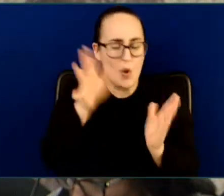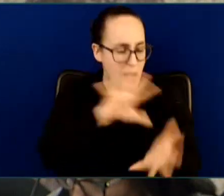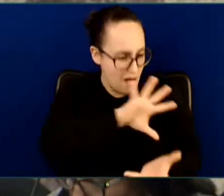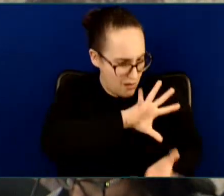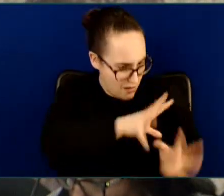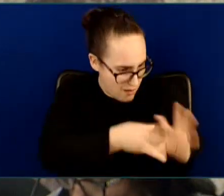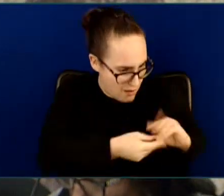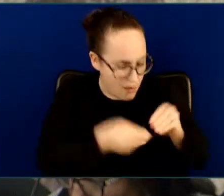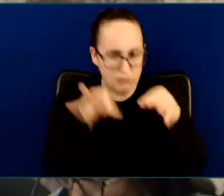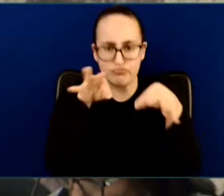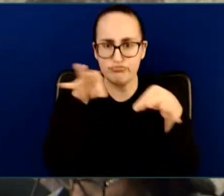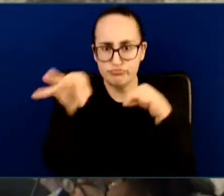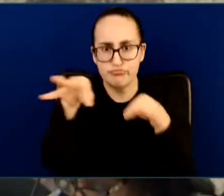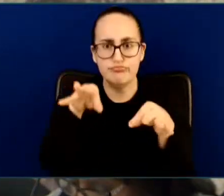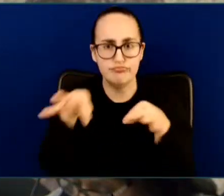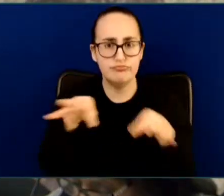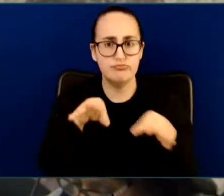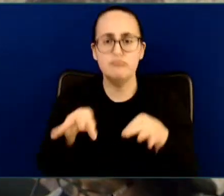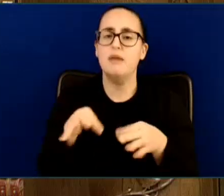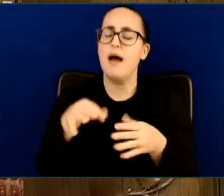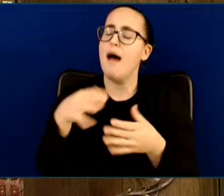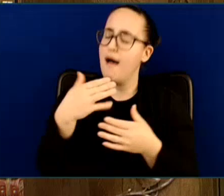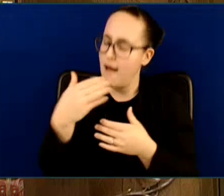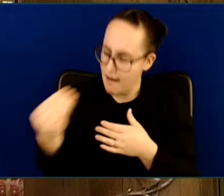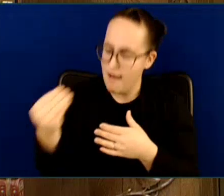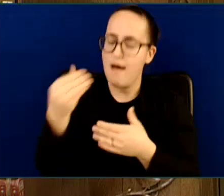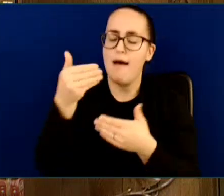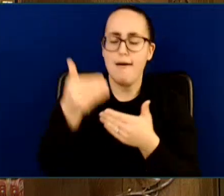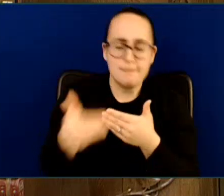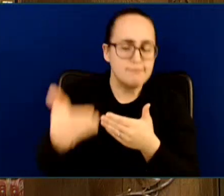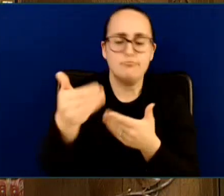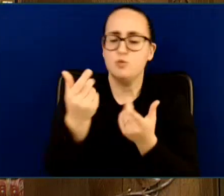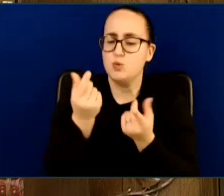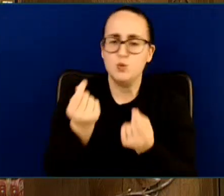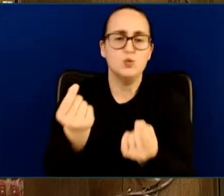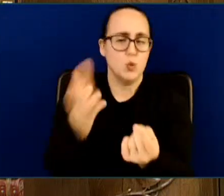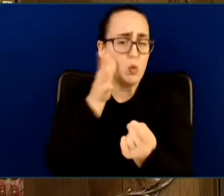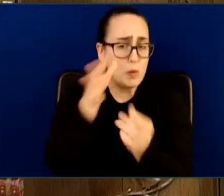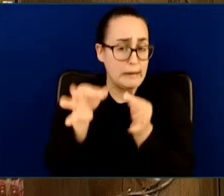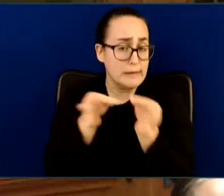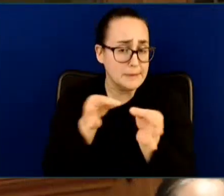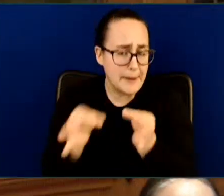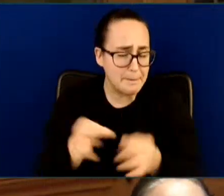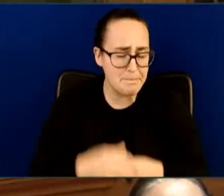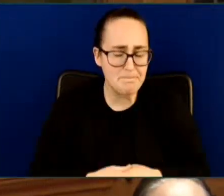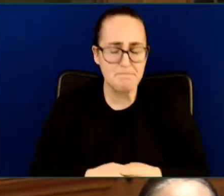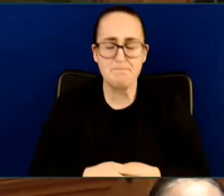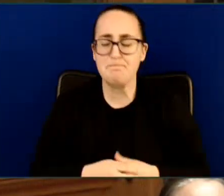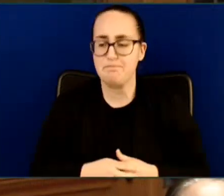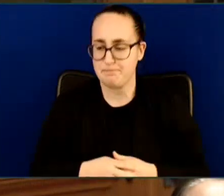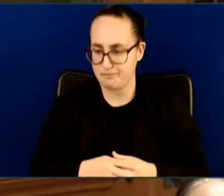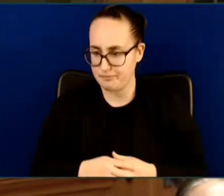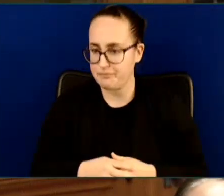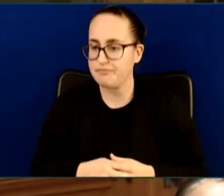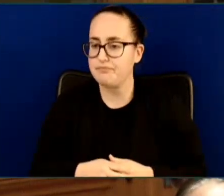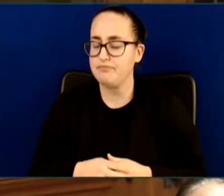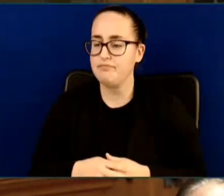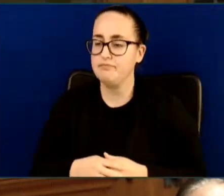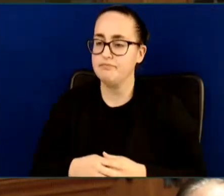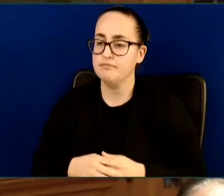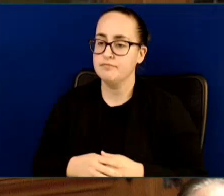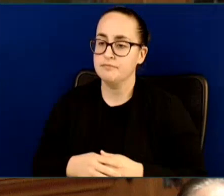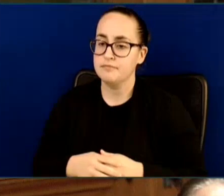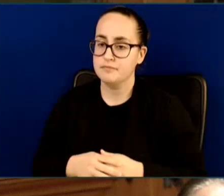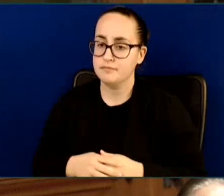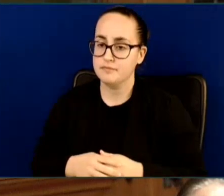the process. Thank you, Honourable Speaker. Leader of third party supplemental. Thank you, Honourable Speaker.